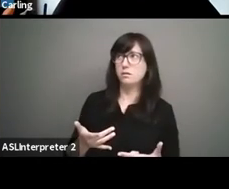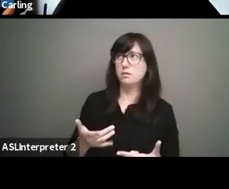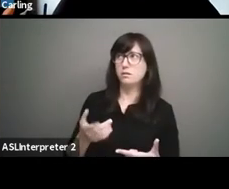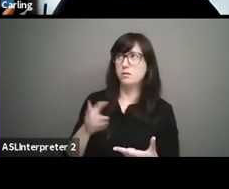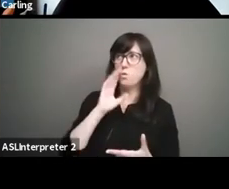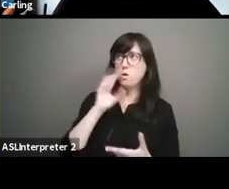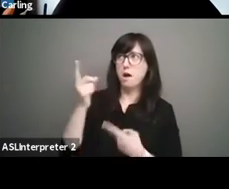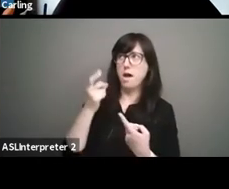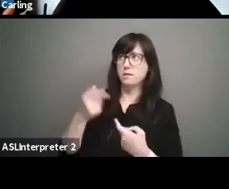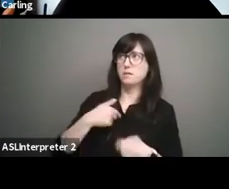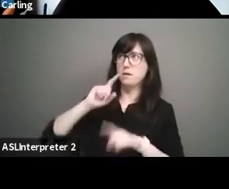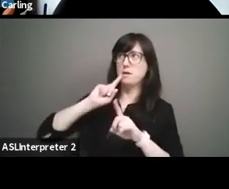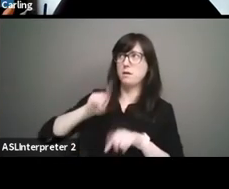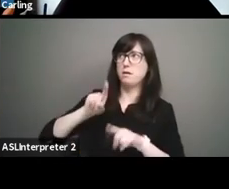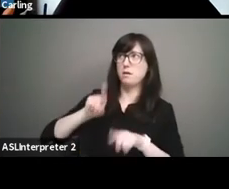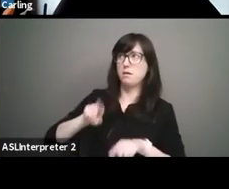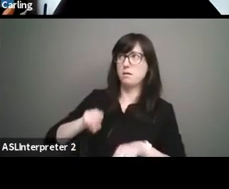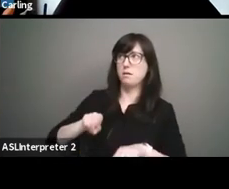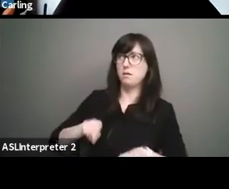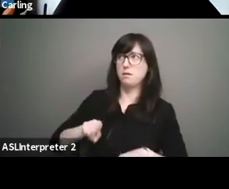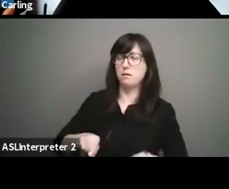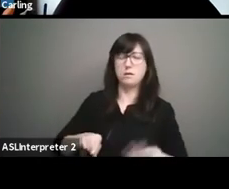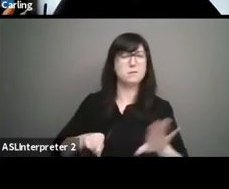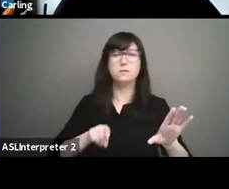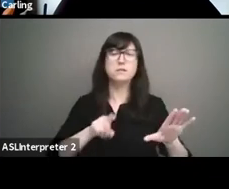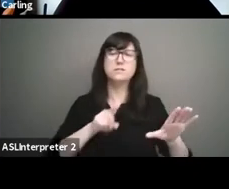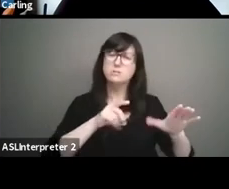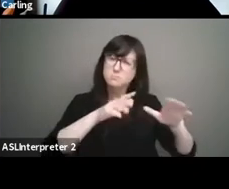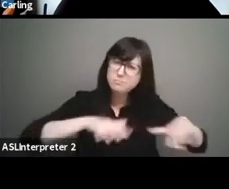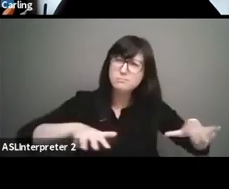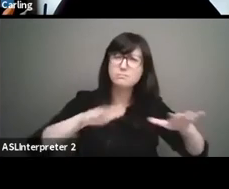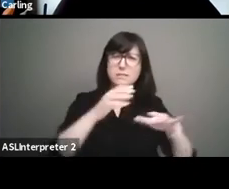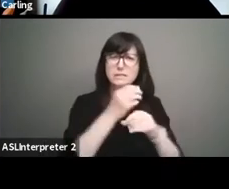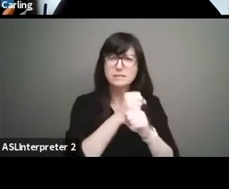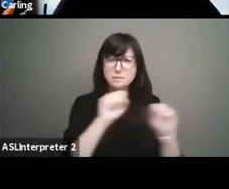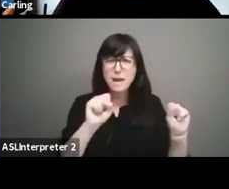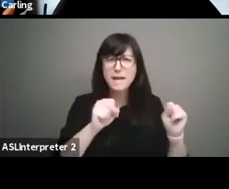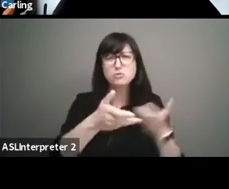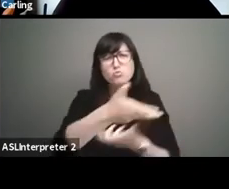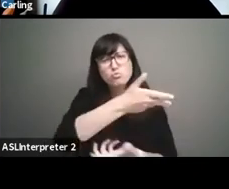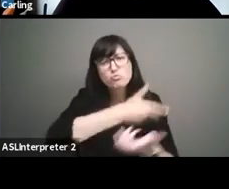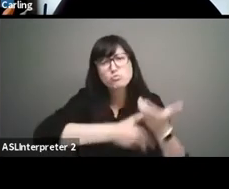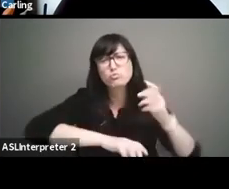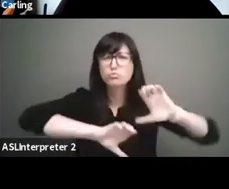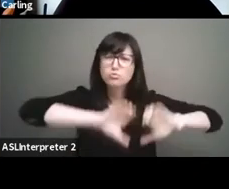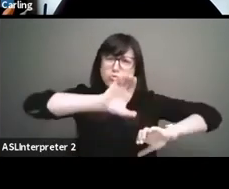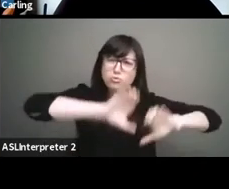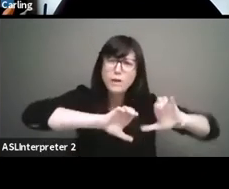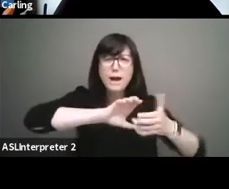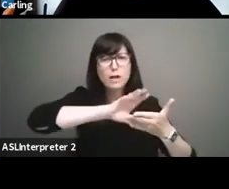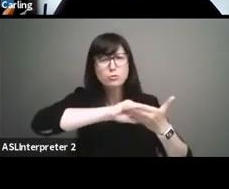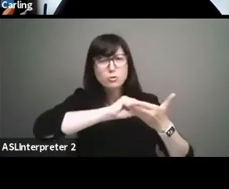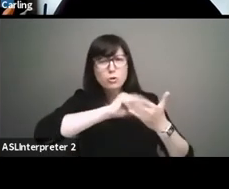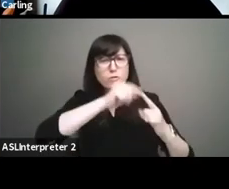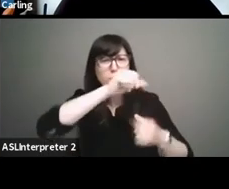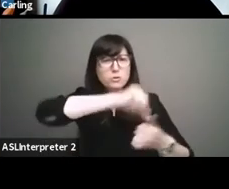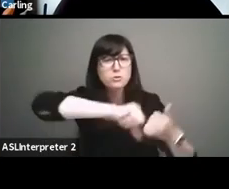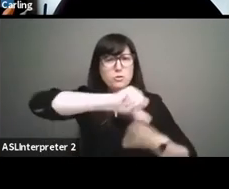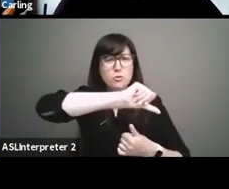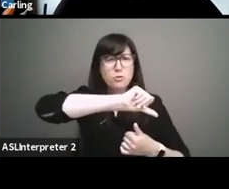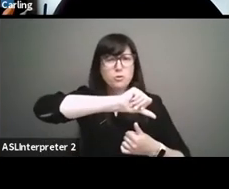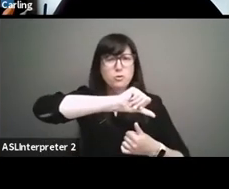not what we're doing. Like, we need space to just hang out with each other, understand each other, and not have